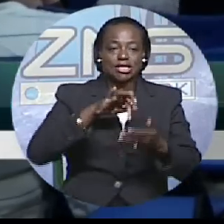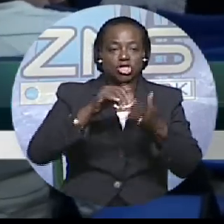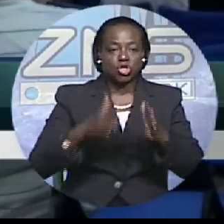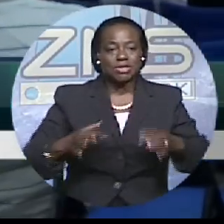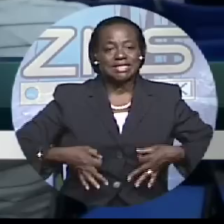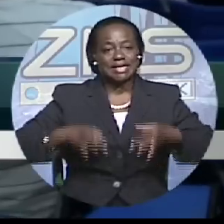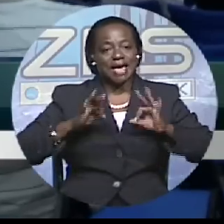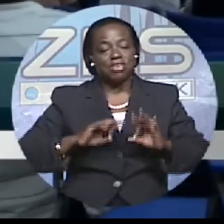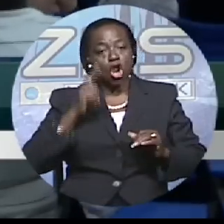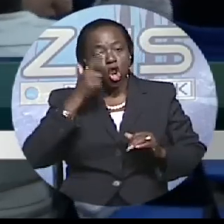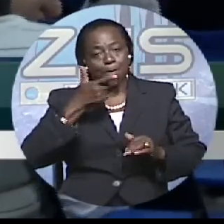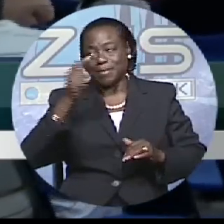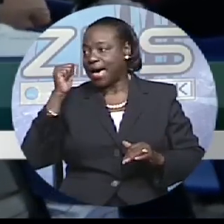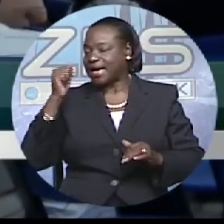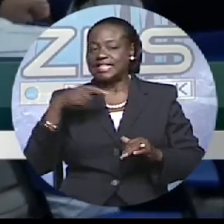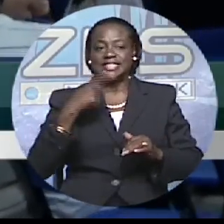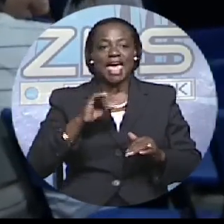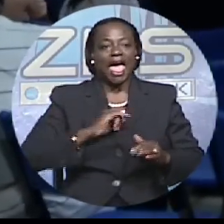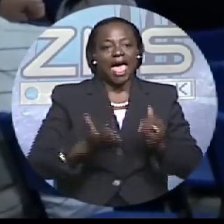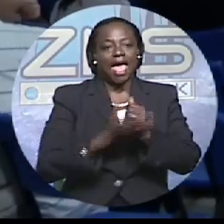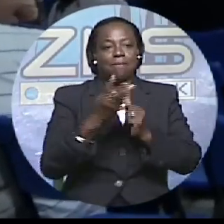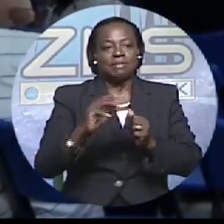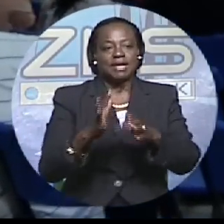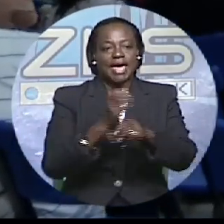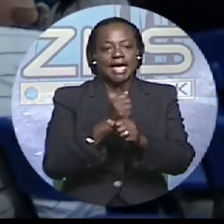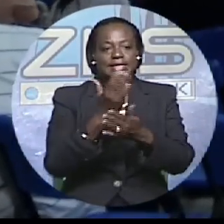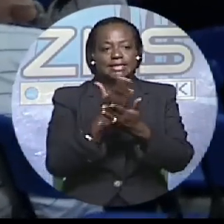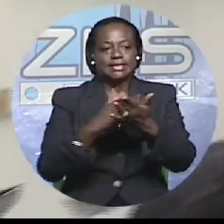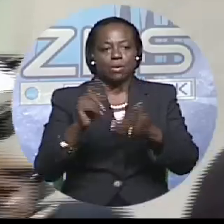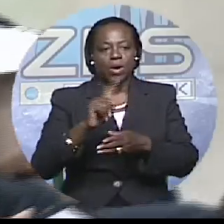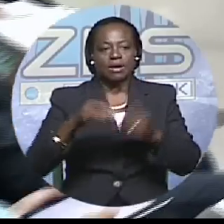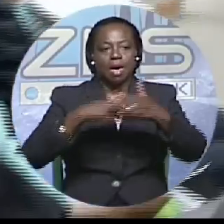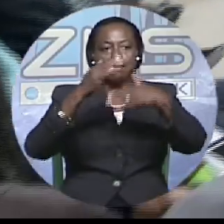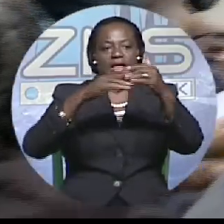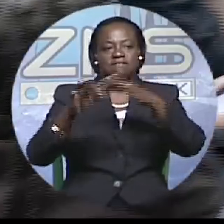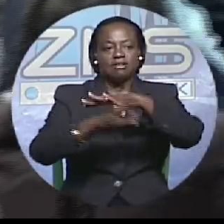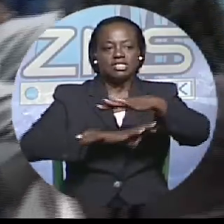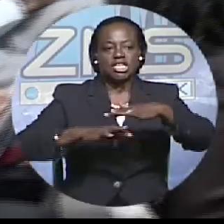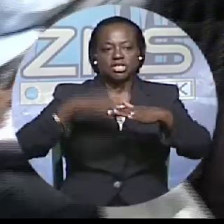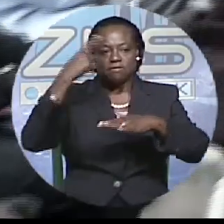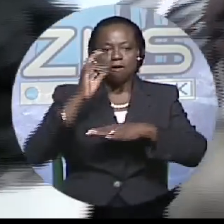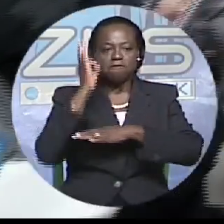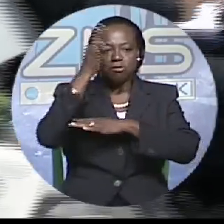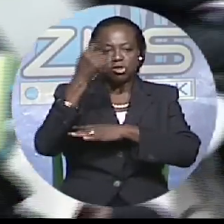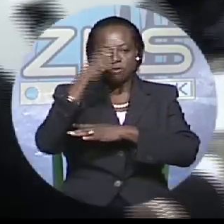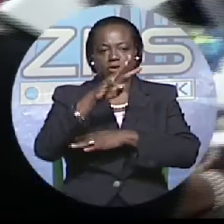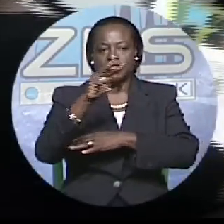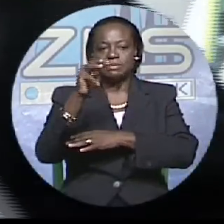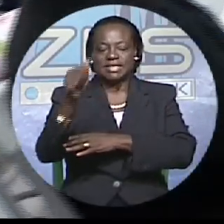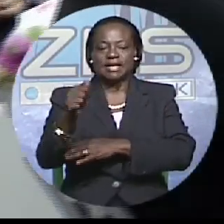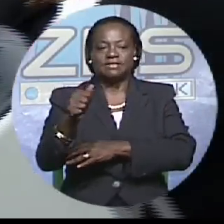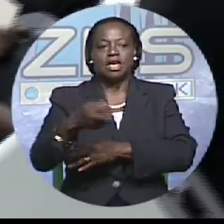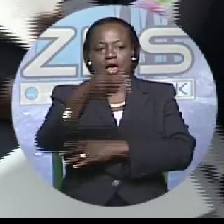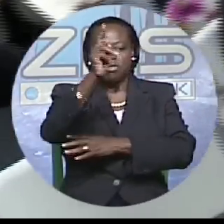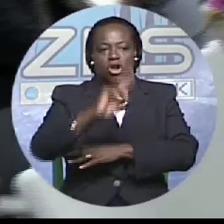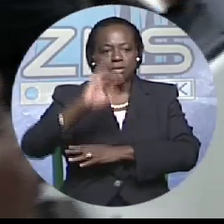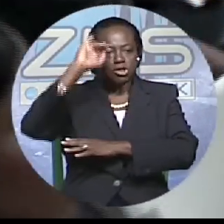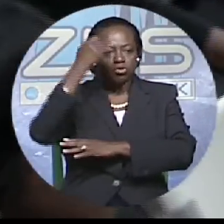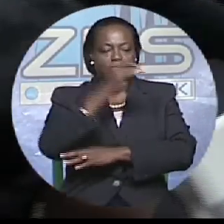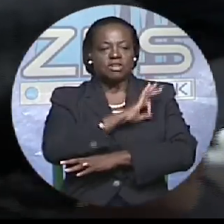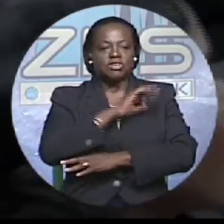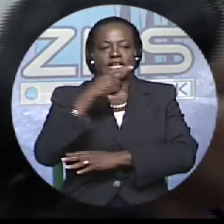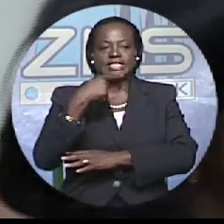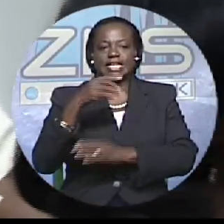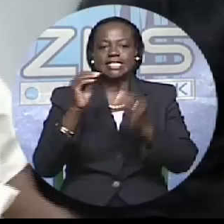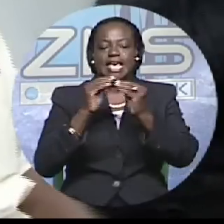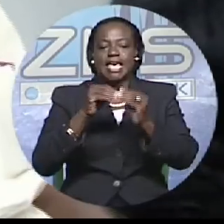get somewhere, and where they could actually build a foundation for the future for themselves. Minister of Education, Science and Technology, the Honorable Jerome Fitzgerald, says